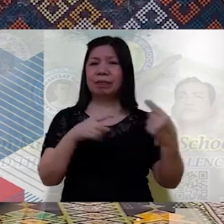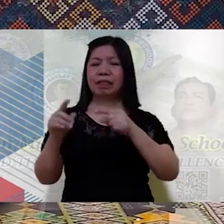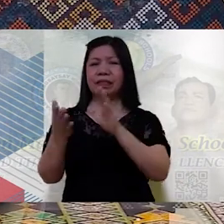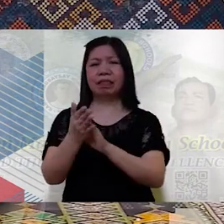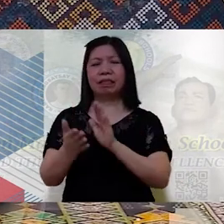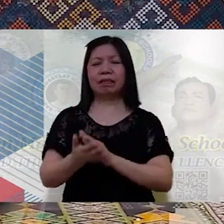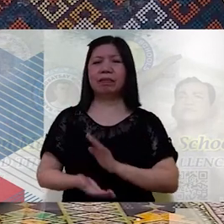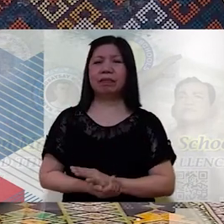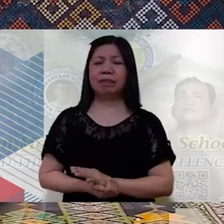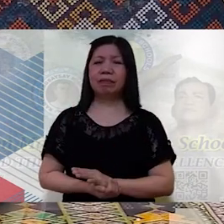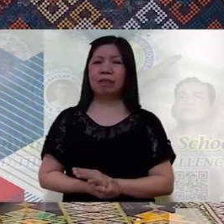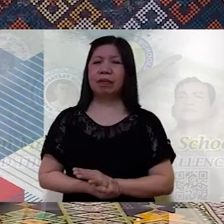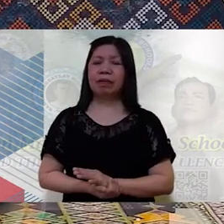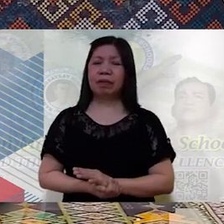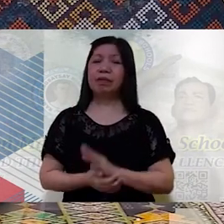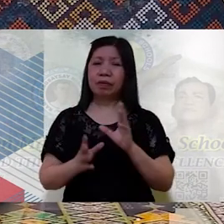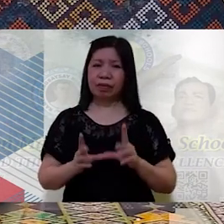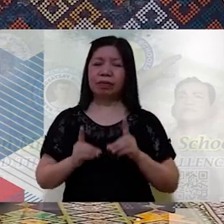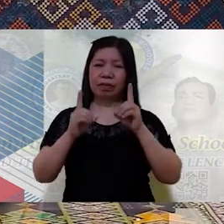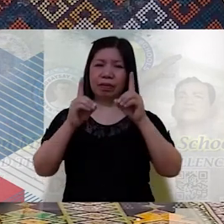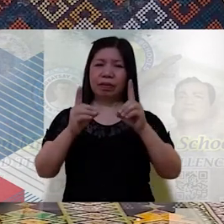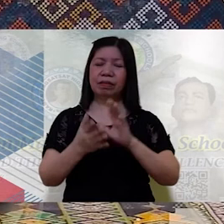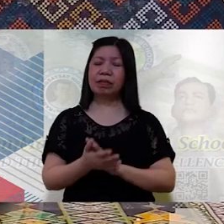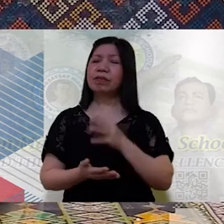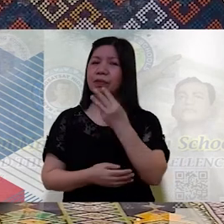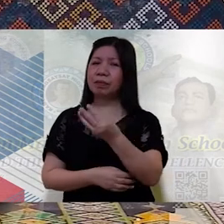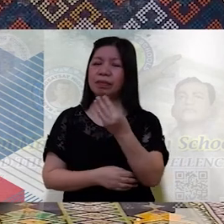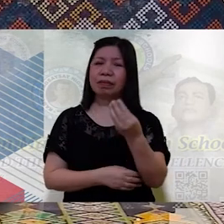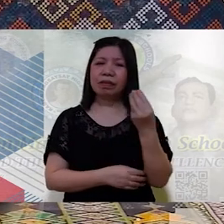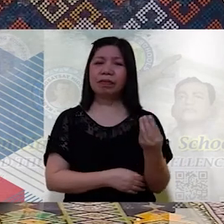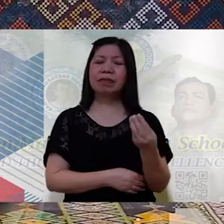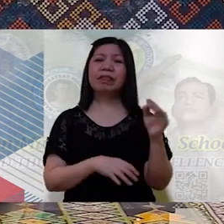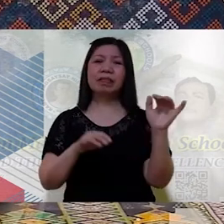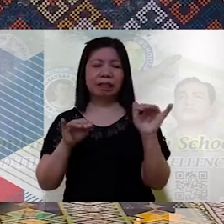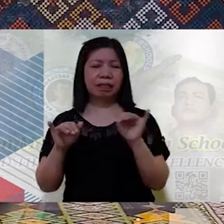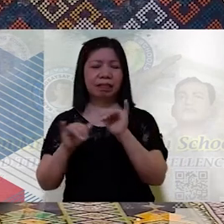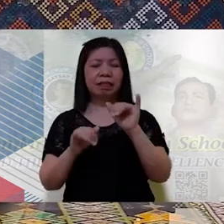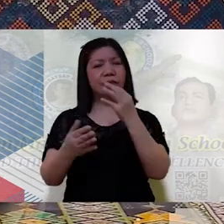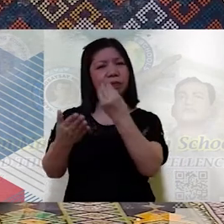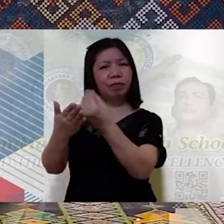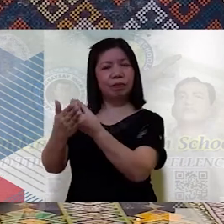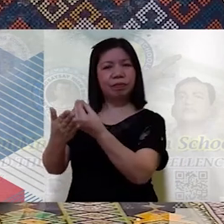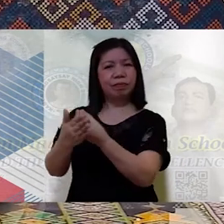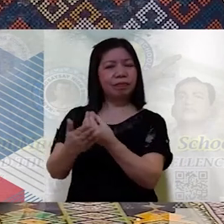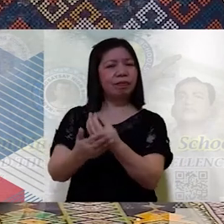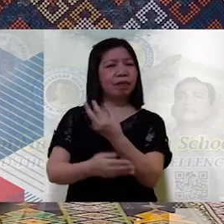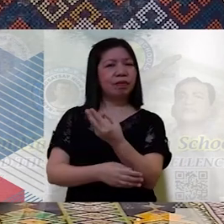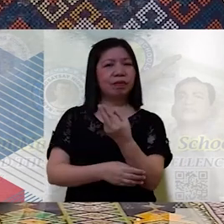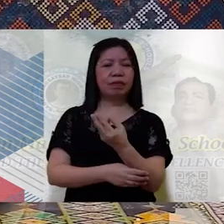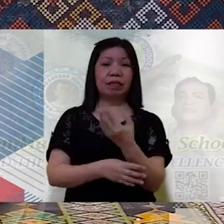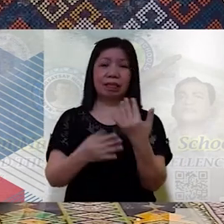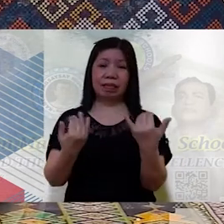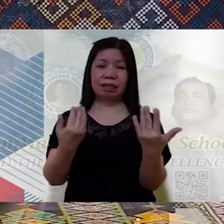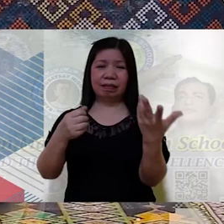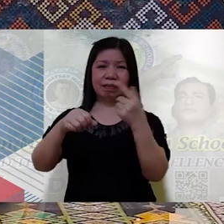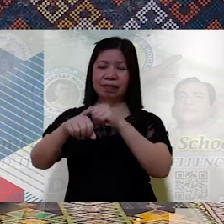school. Your donations of material as well as financial resources at